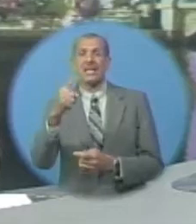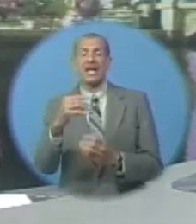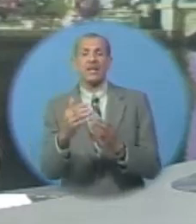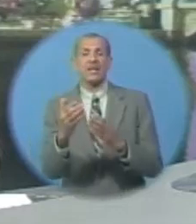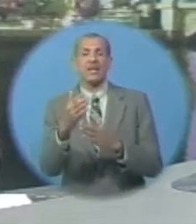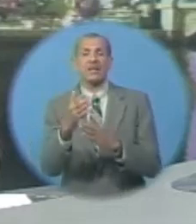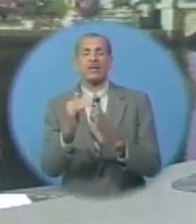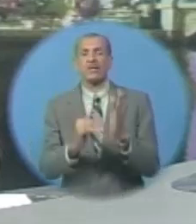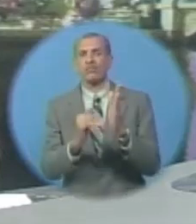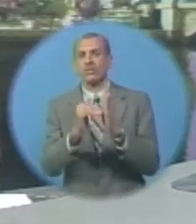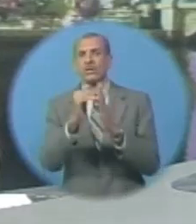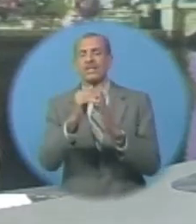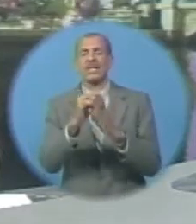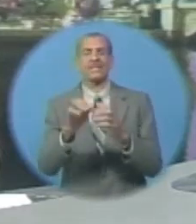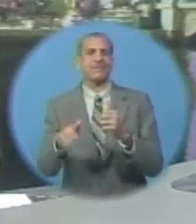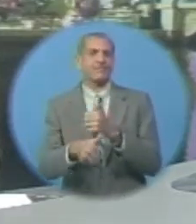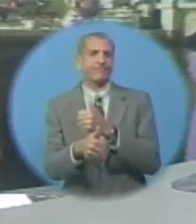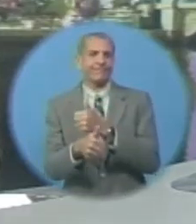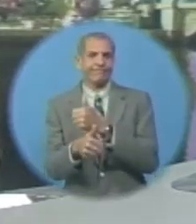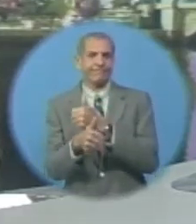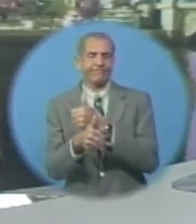products as a real danger.